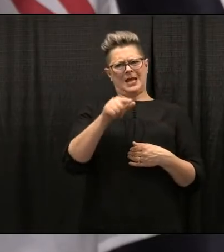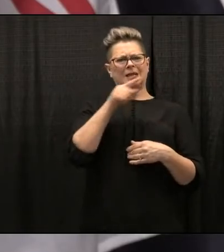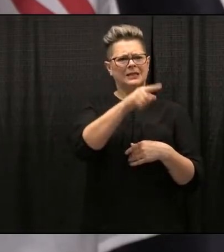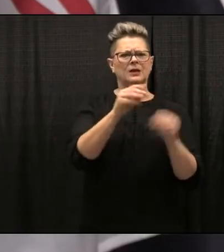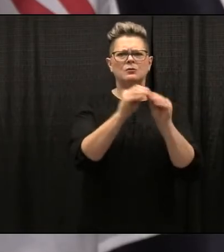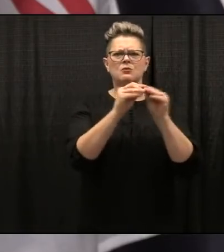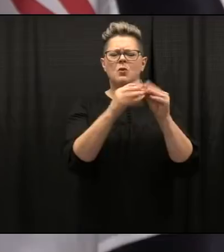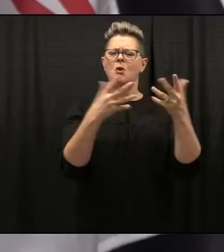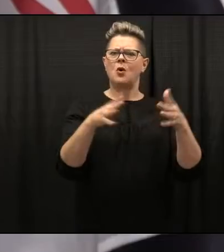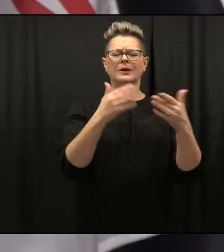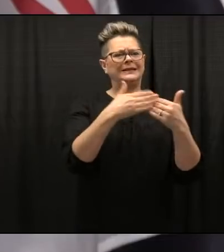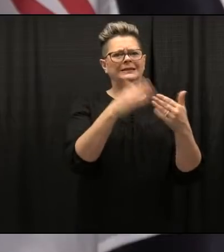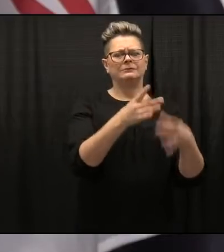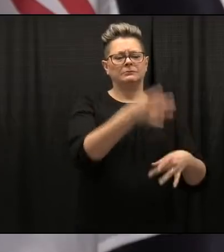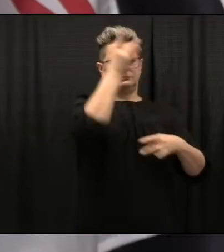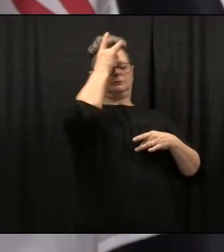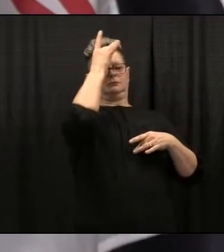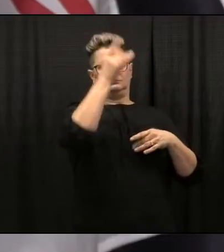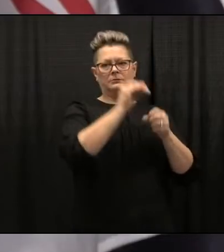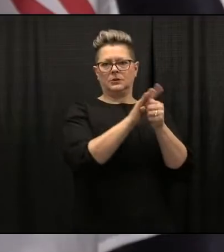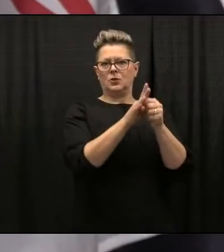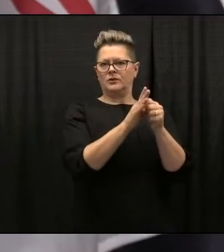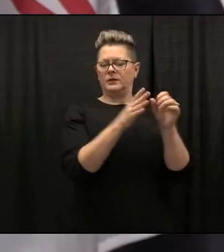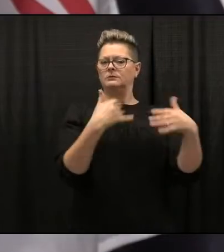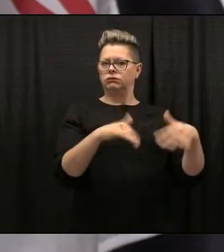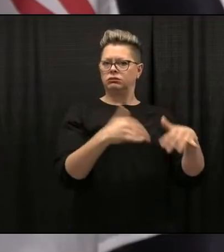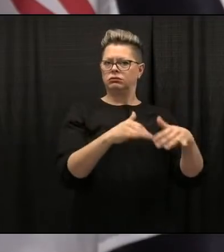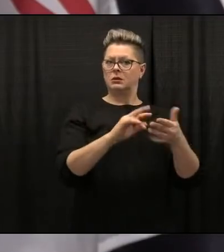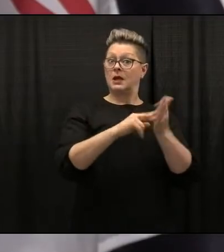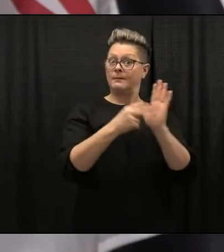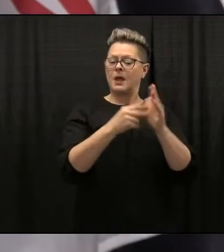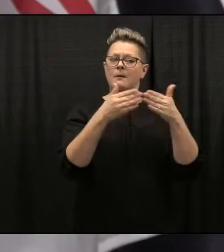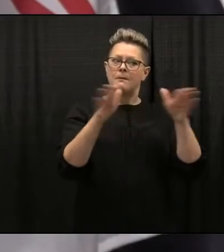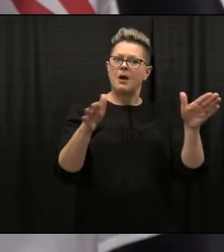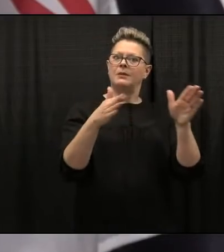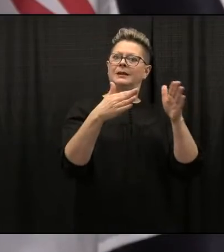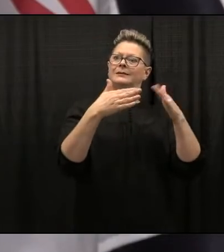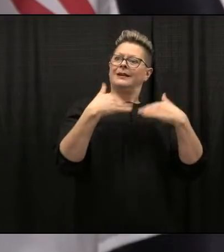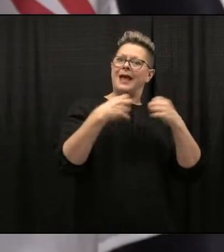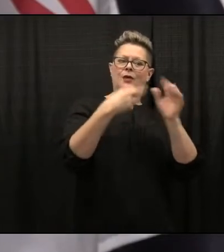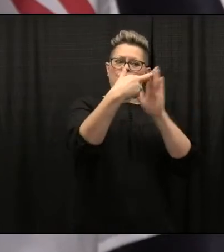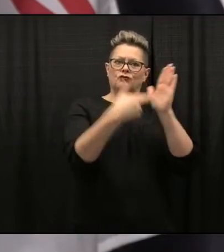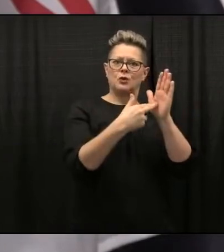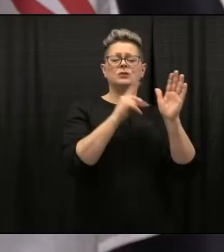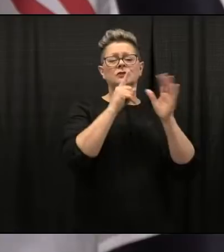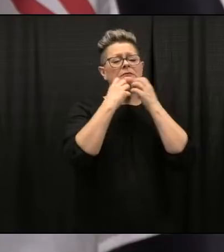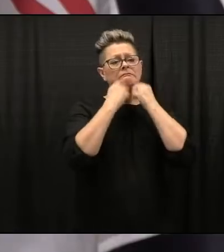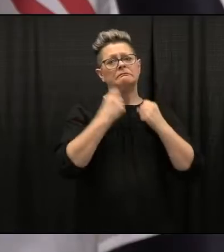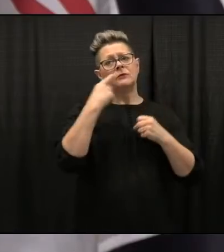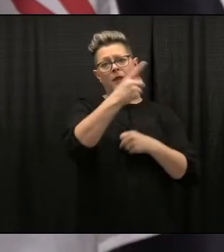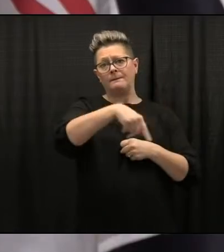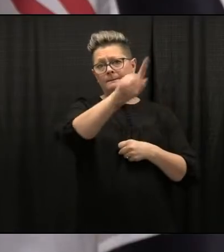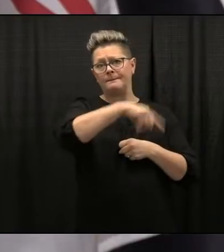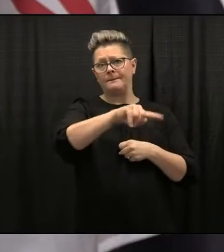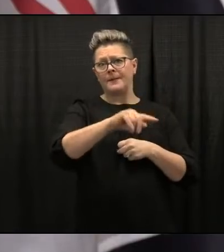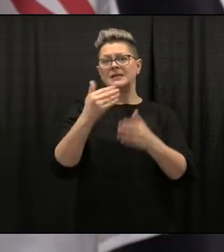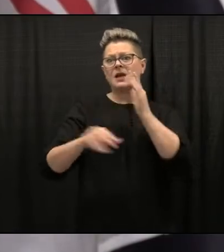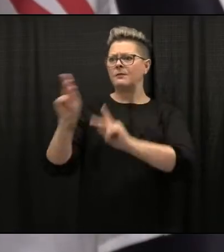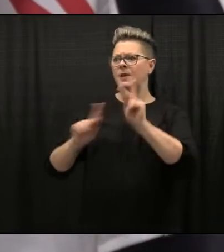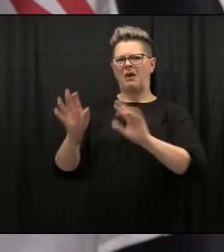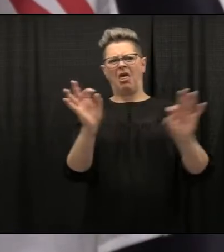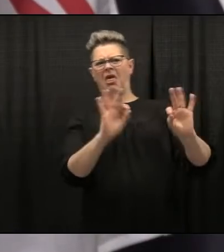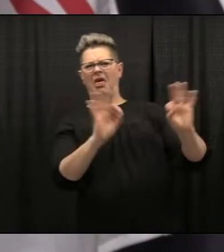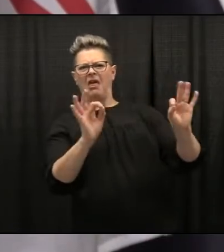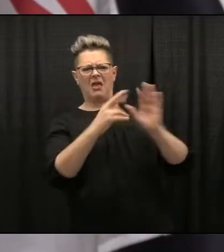vulnerable to COVID-19. For them, the impact of public health restrictions are very real. For others, I know it may be difficult to see the benefit